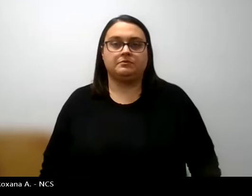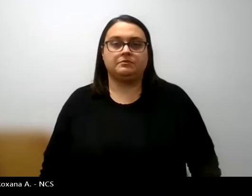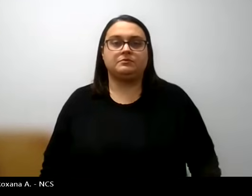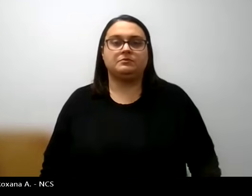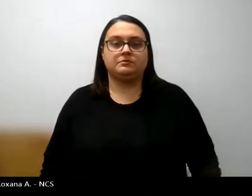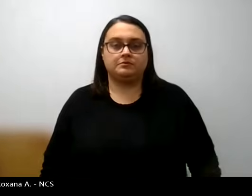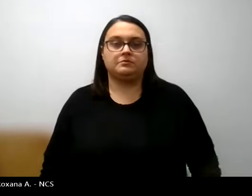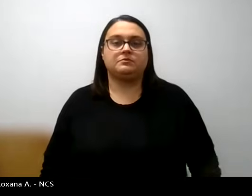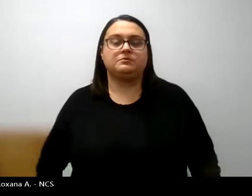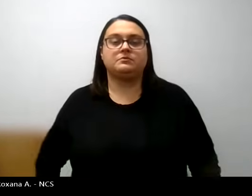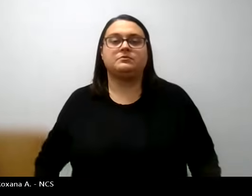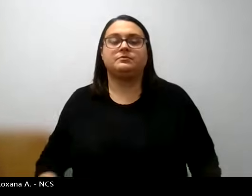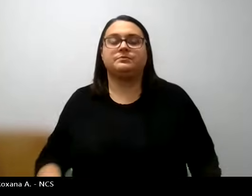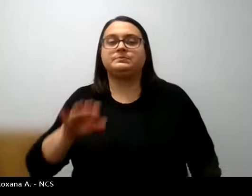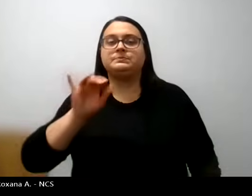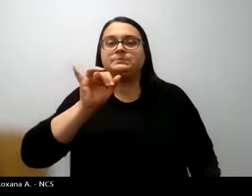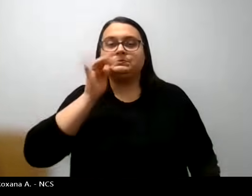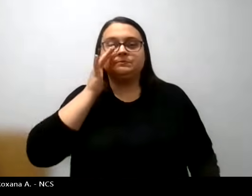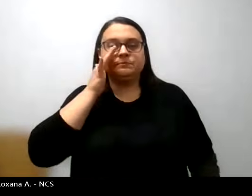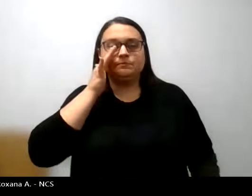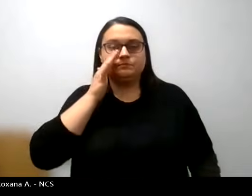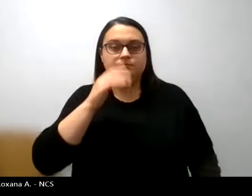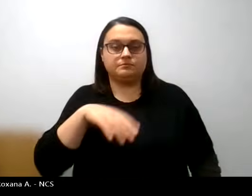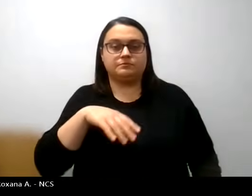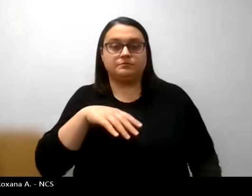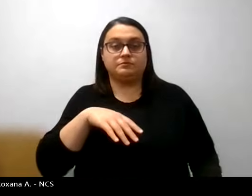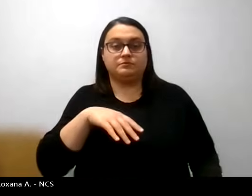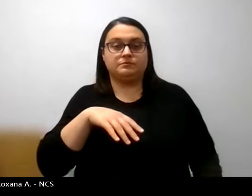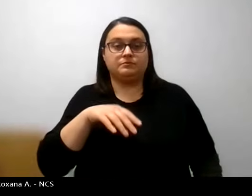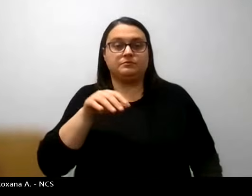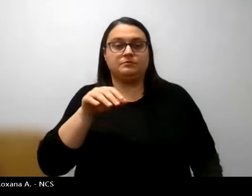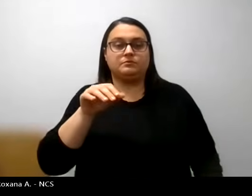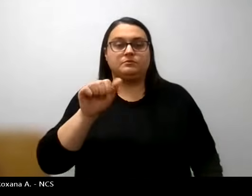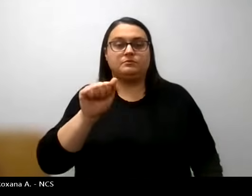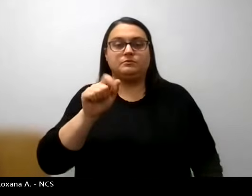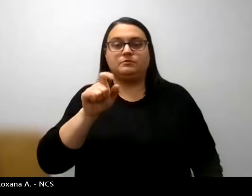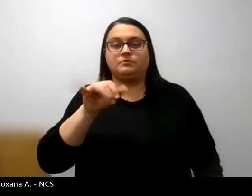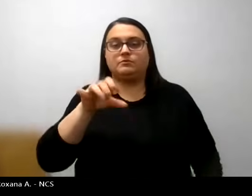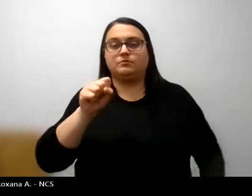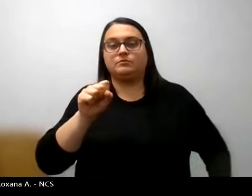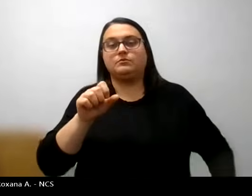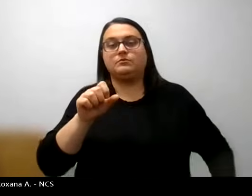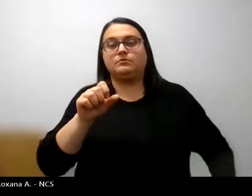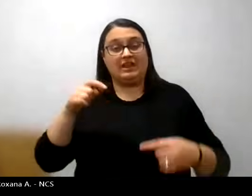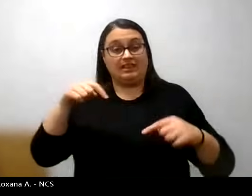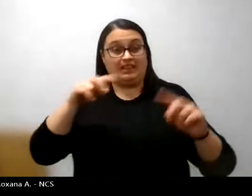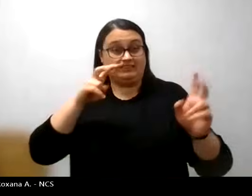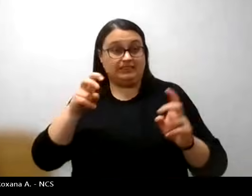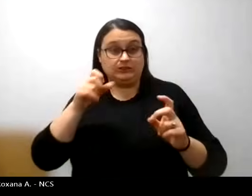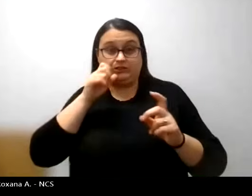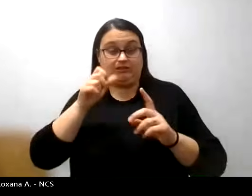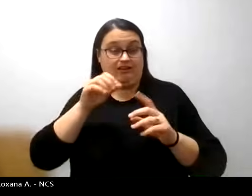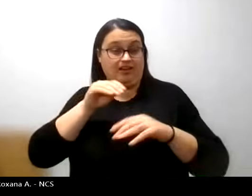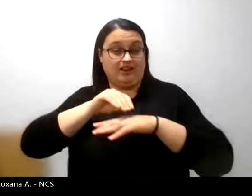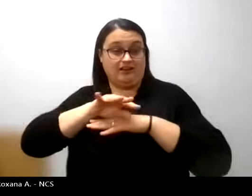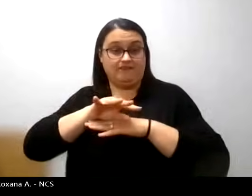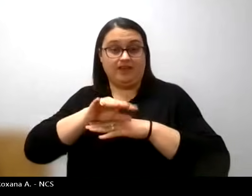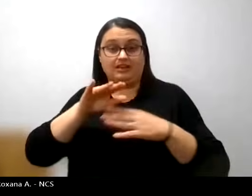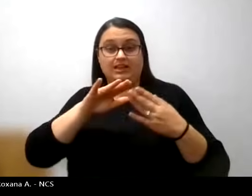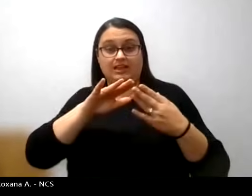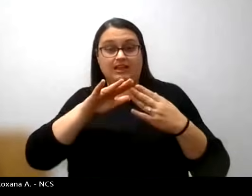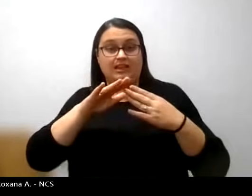Let's see. Axios, Sabrina is asking, why is it that this issue didn't affect the counties